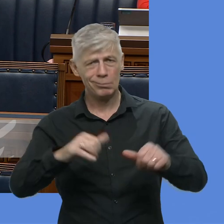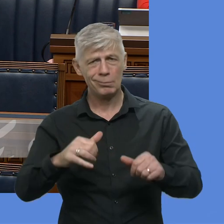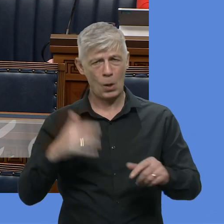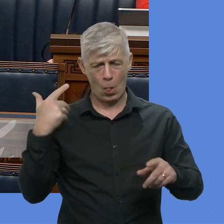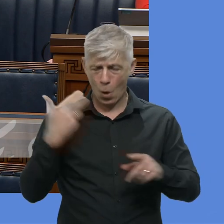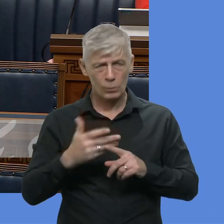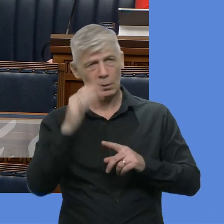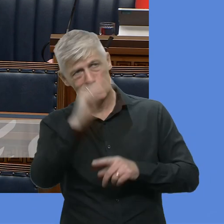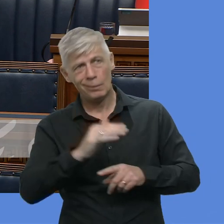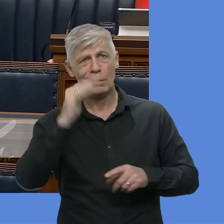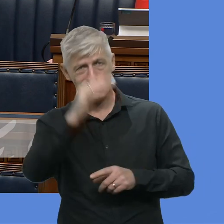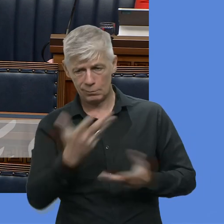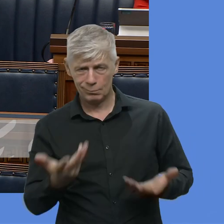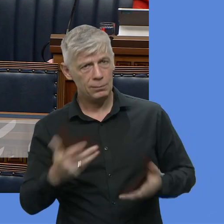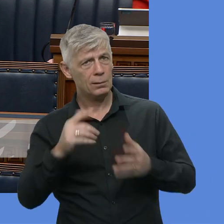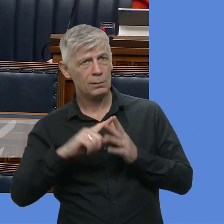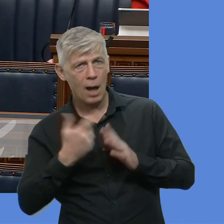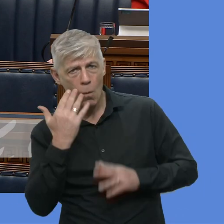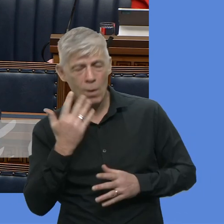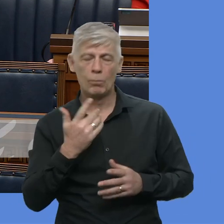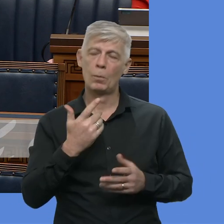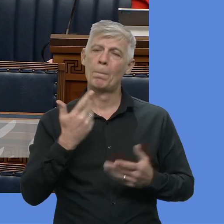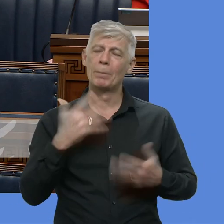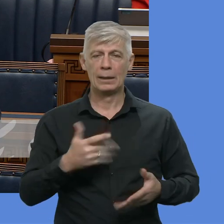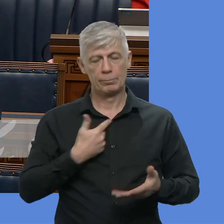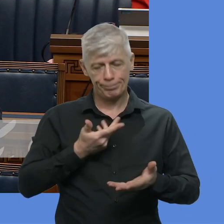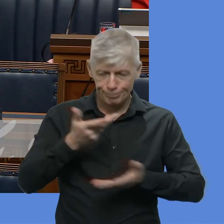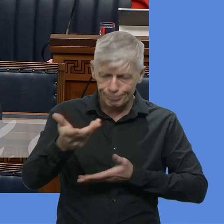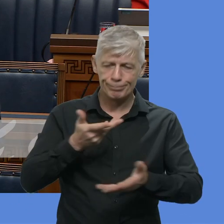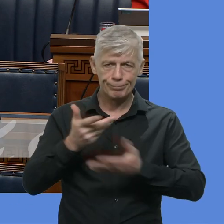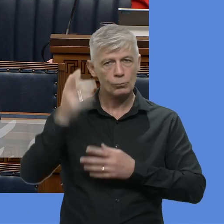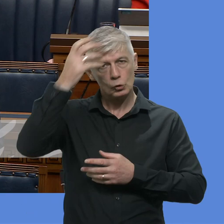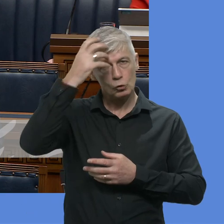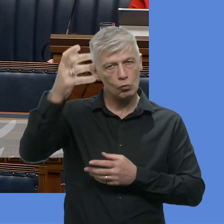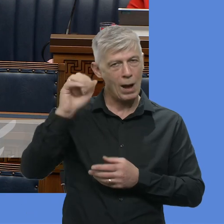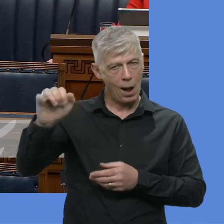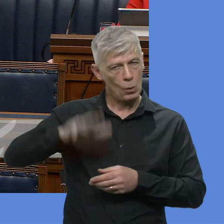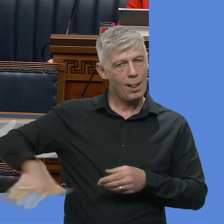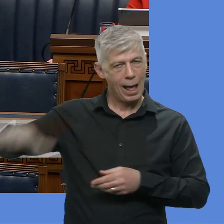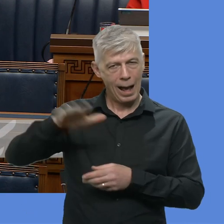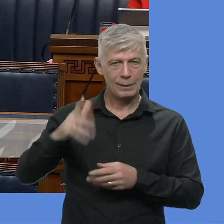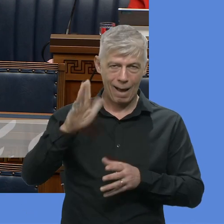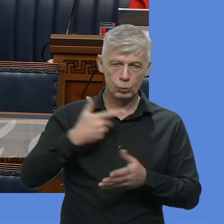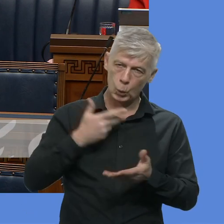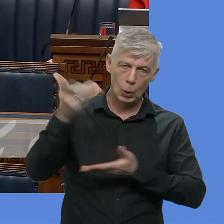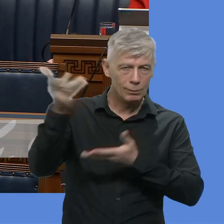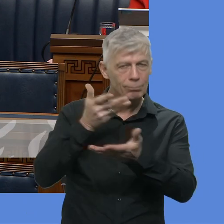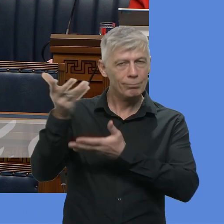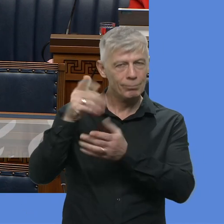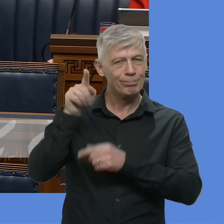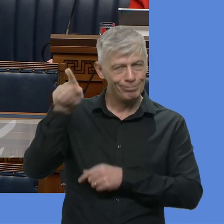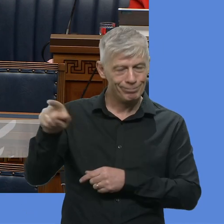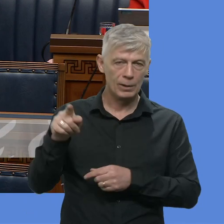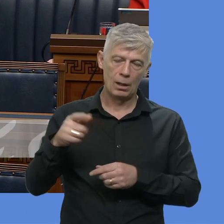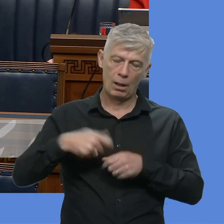time. She will be aware of the negotiations, as I'd mentioned, with the Crown Estate. That has been somewhat